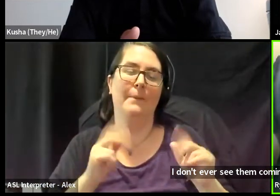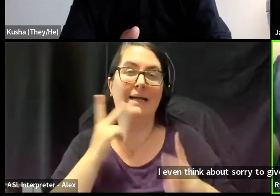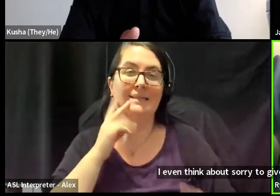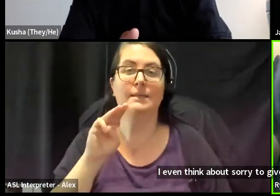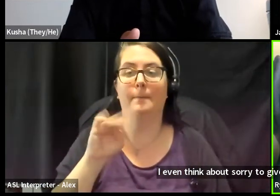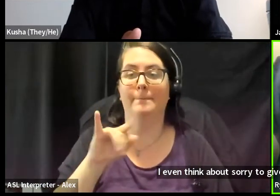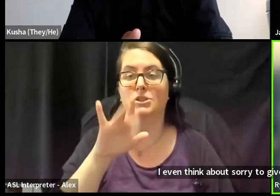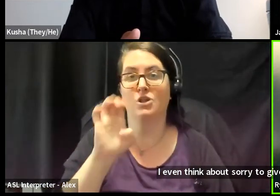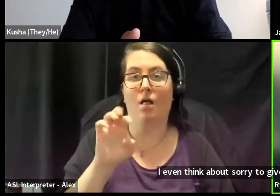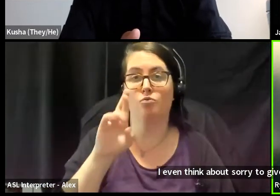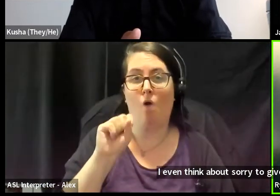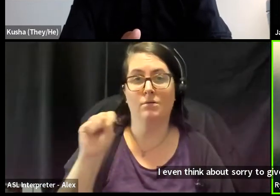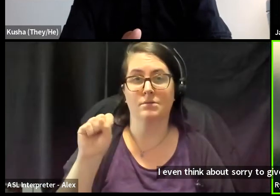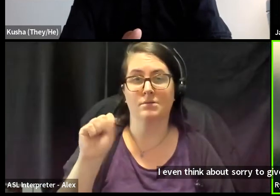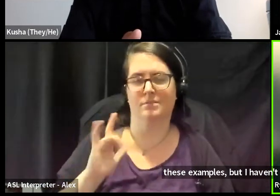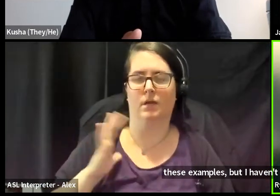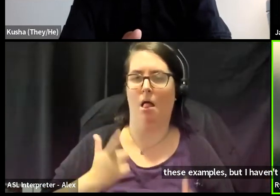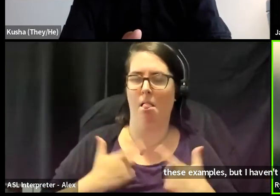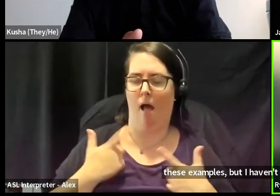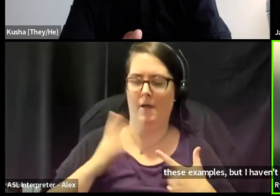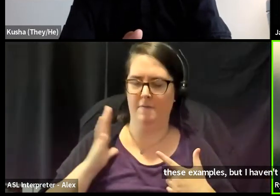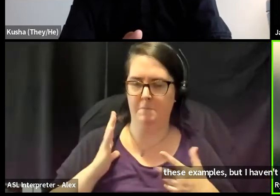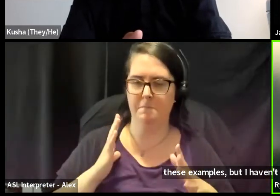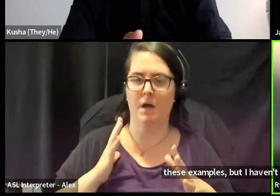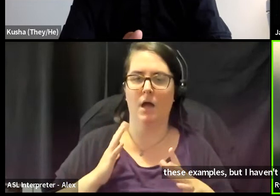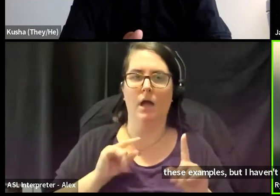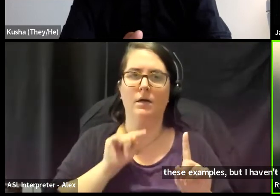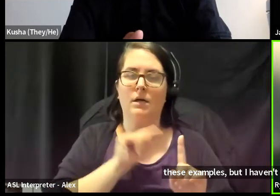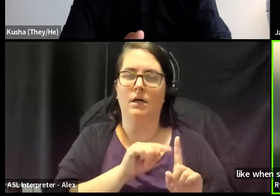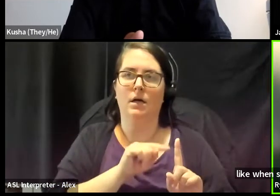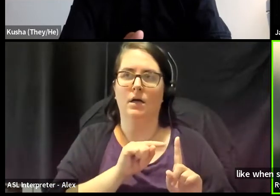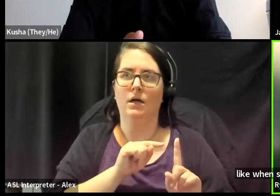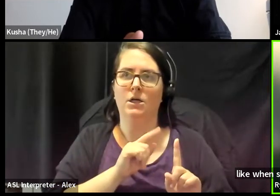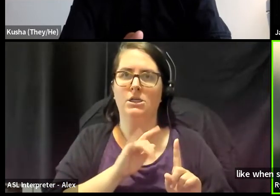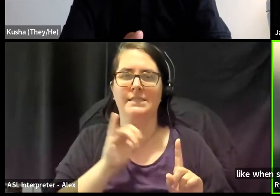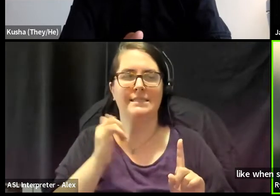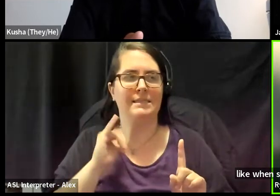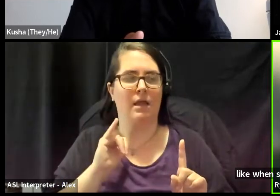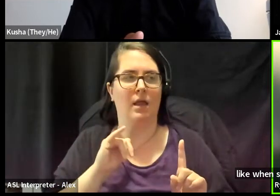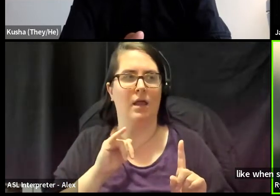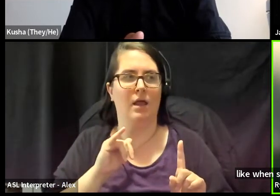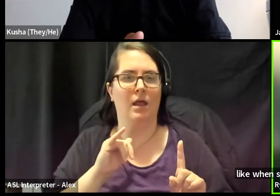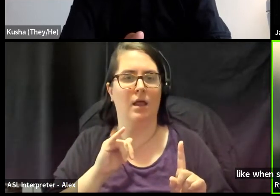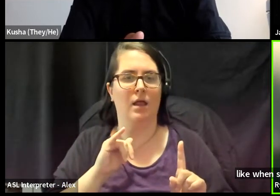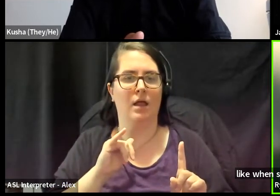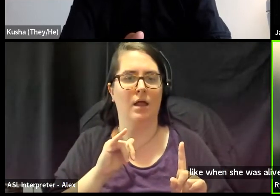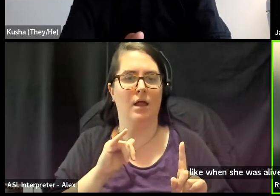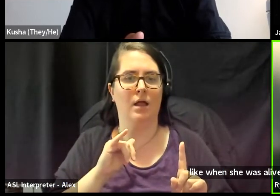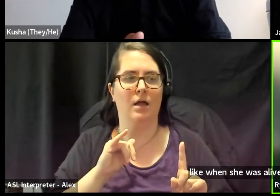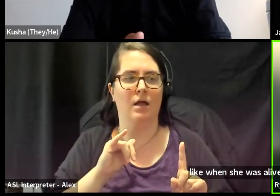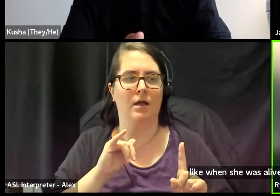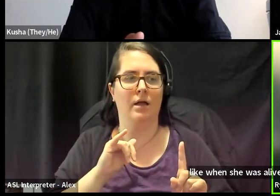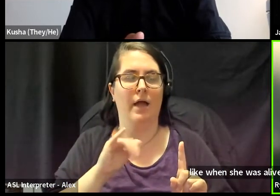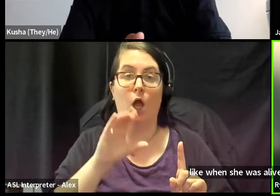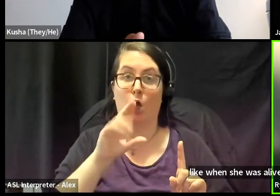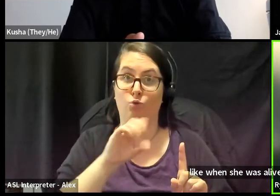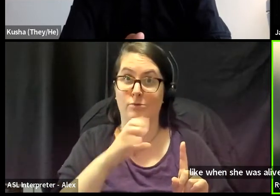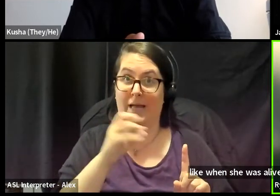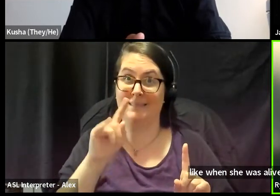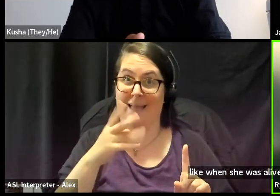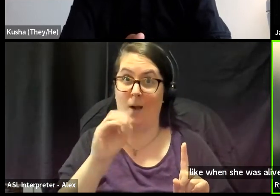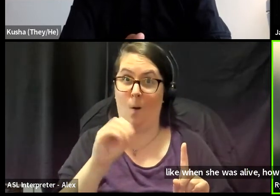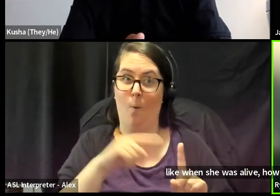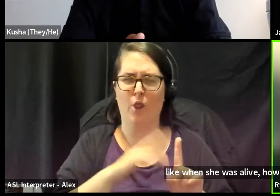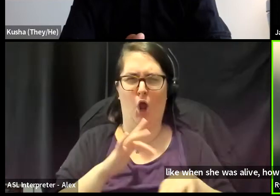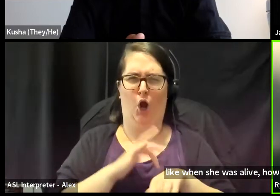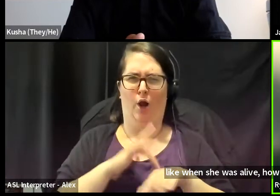Ross, like when she was alive, how she was still positioned at Cruise and Tangos like in the early show. And I remember when I